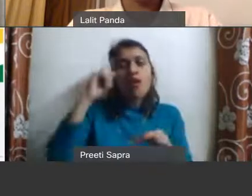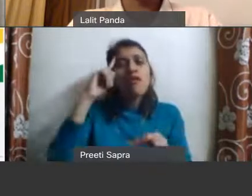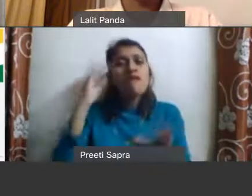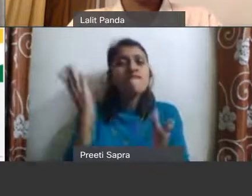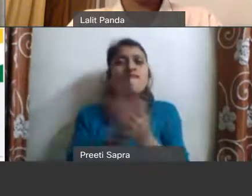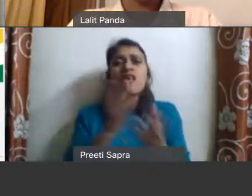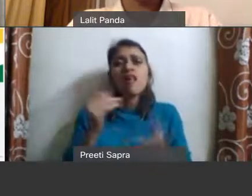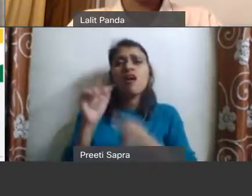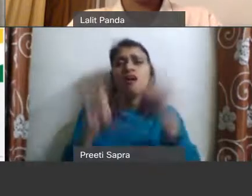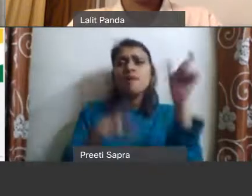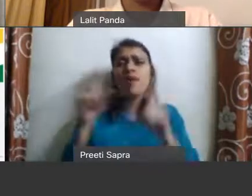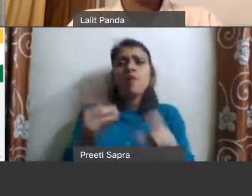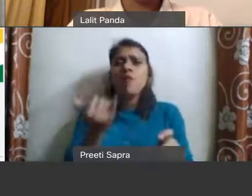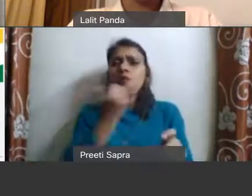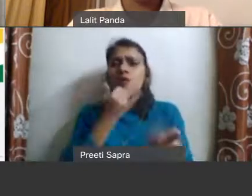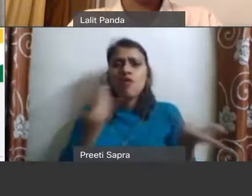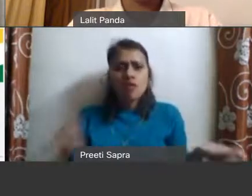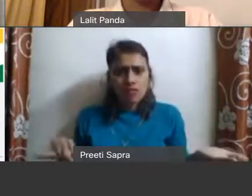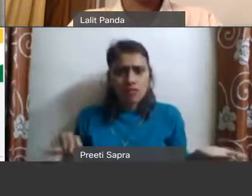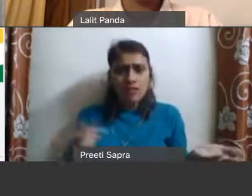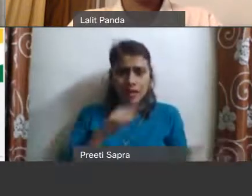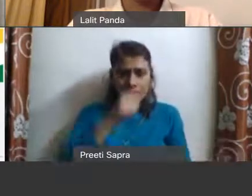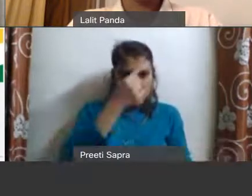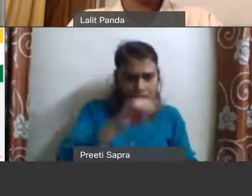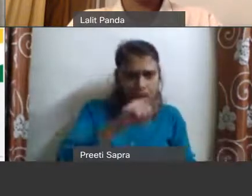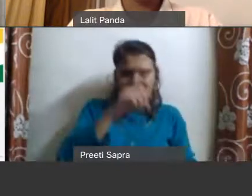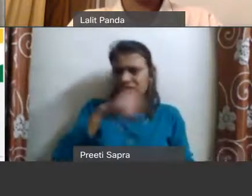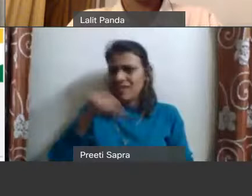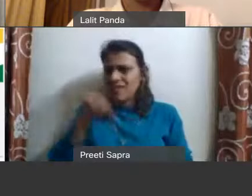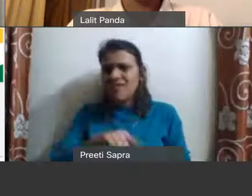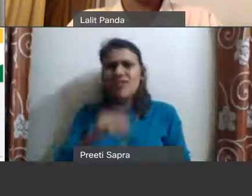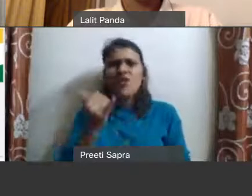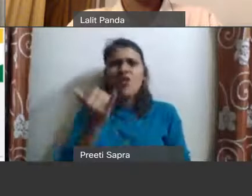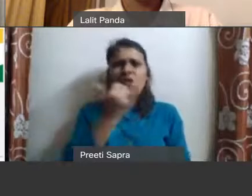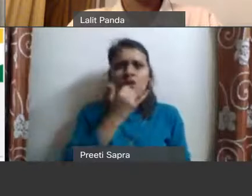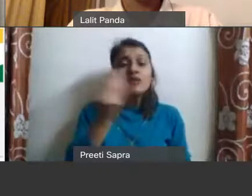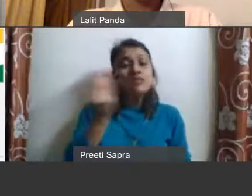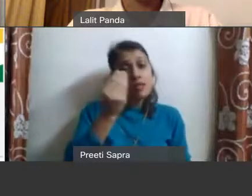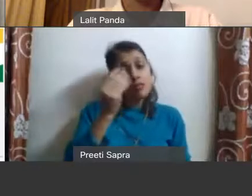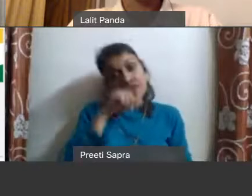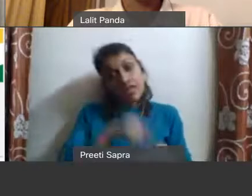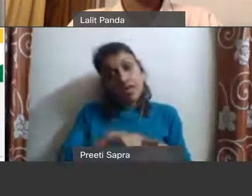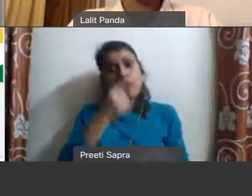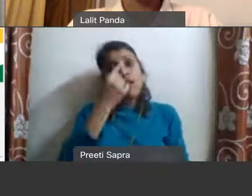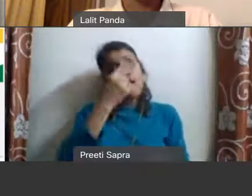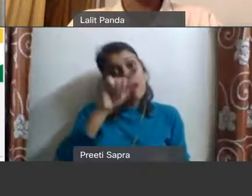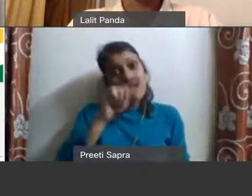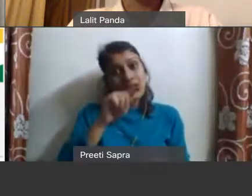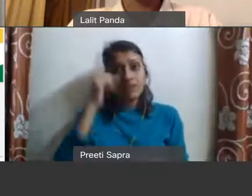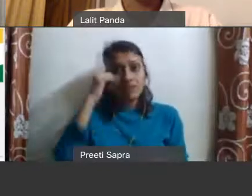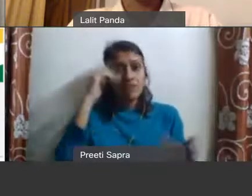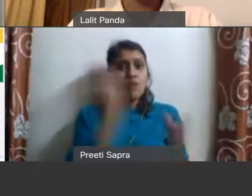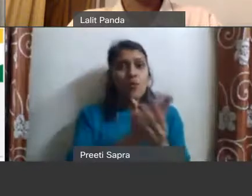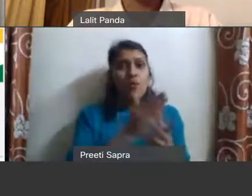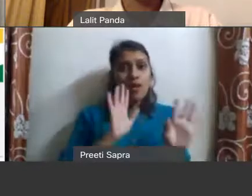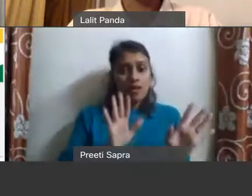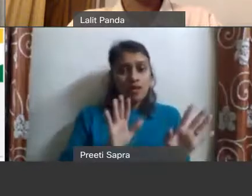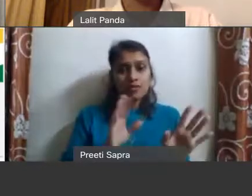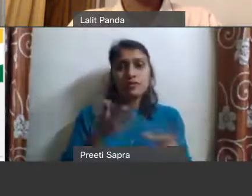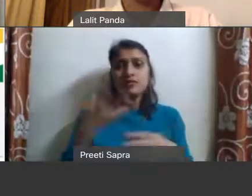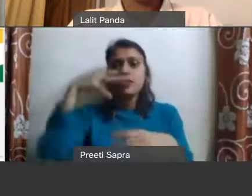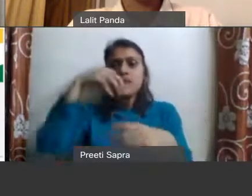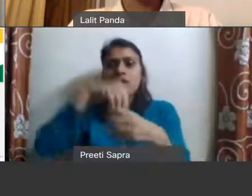you, which might be accurate or inaccurate, and even accurate stereotypes, for example, are insufficient to justify